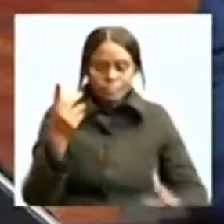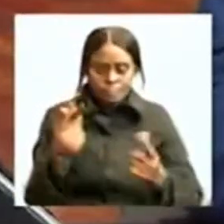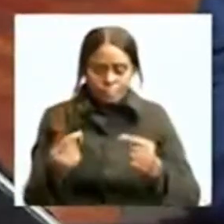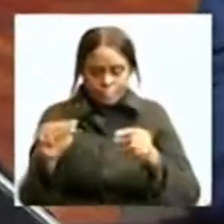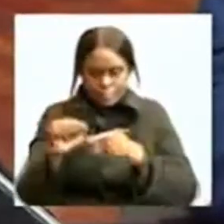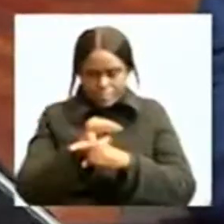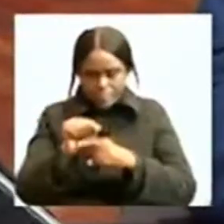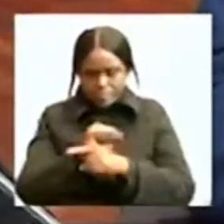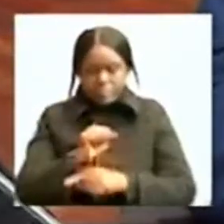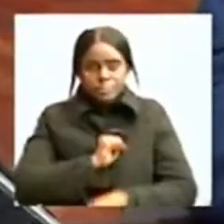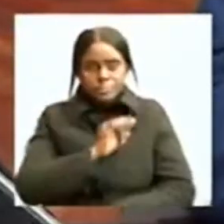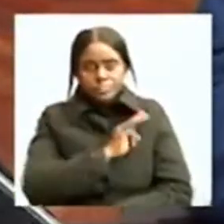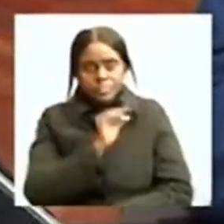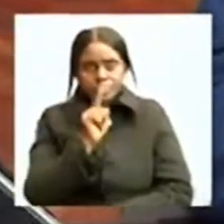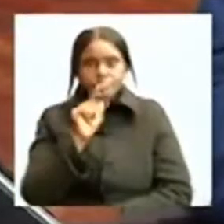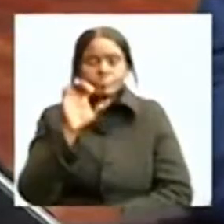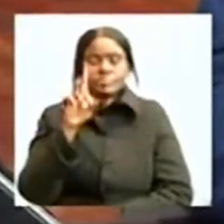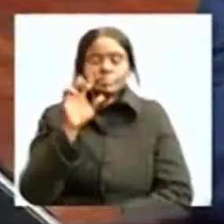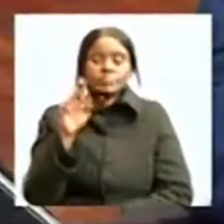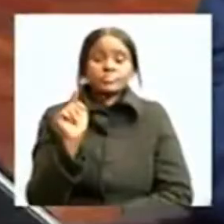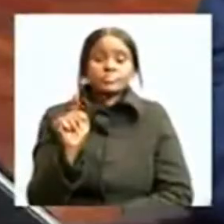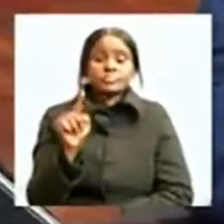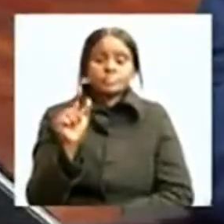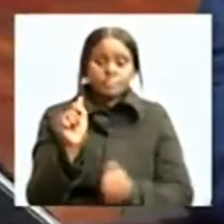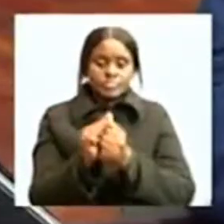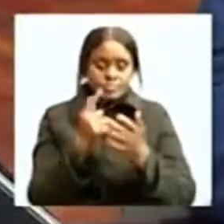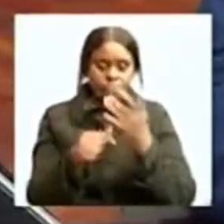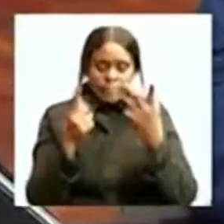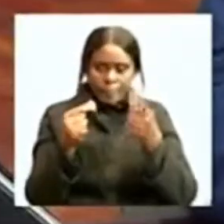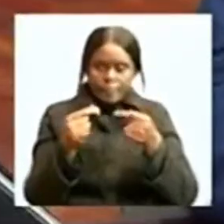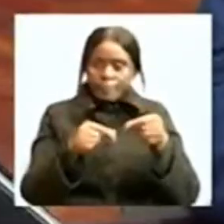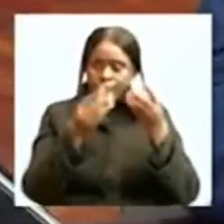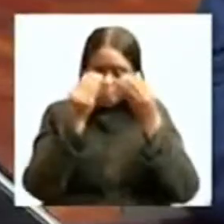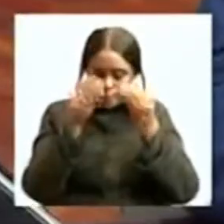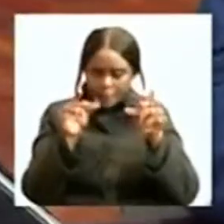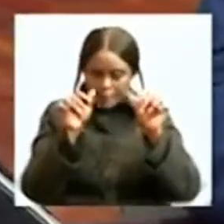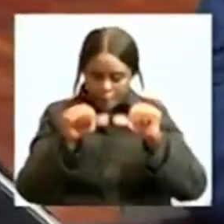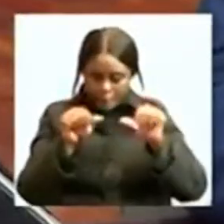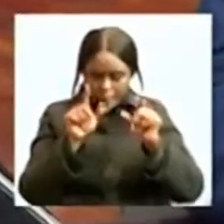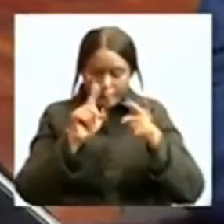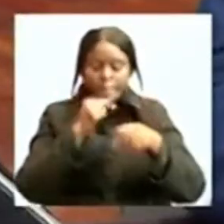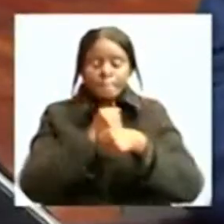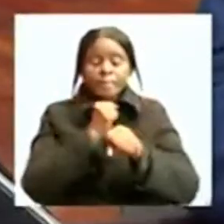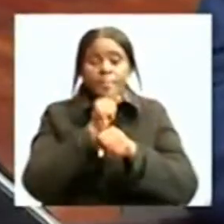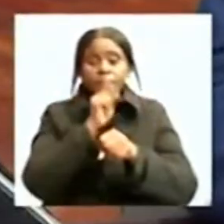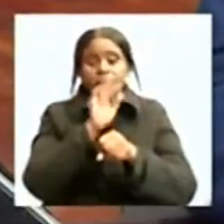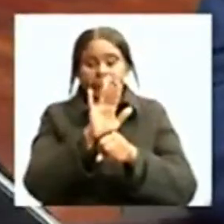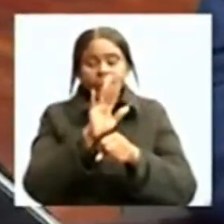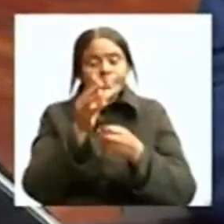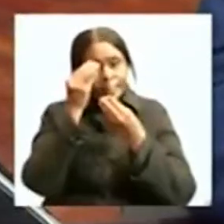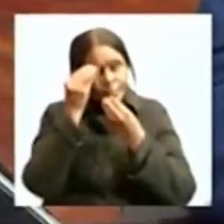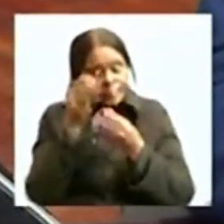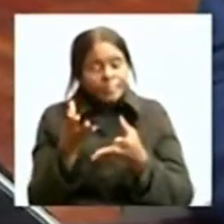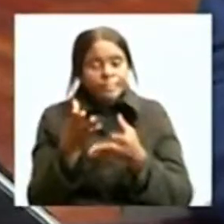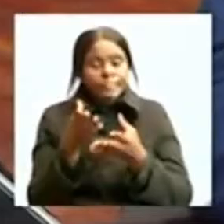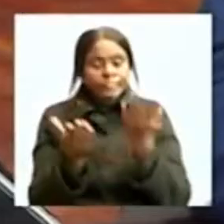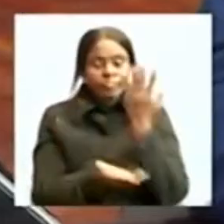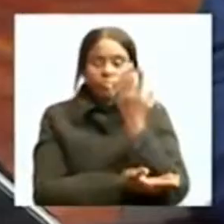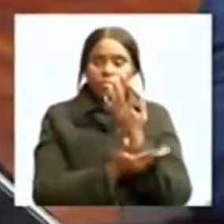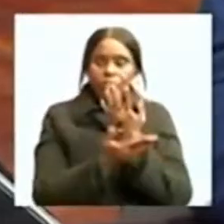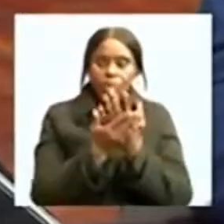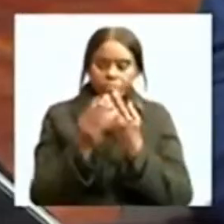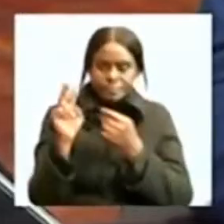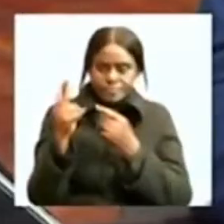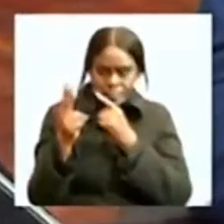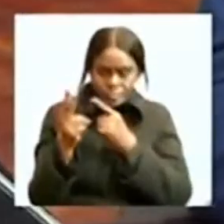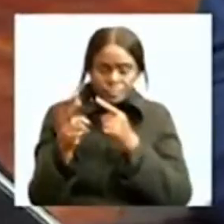train staff and stakeholders on the CDF guidelines, and conduct routine compliance audits to ensure adherence. Improve,